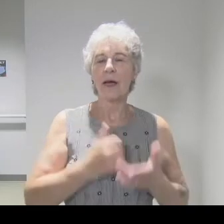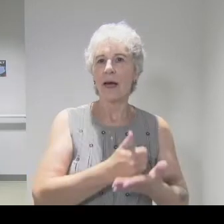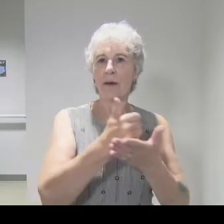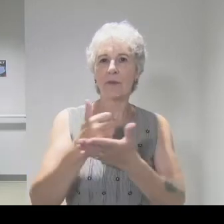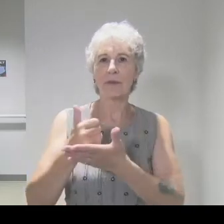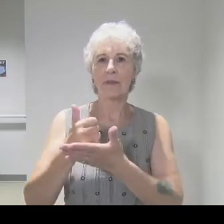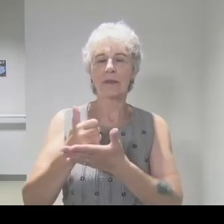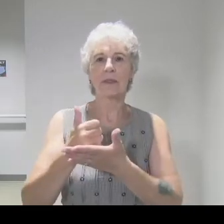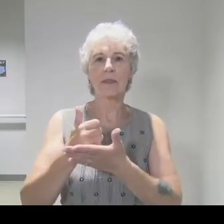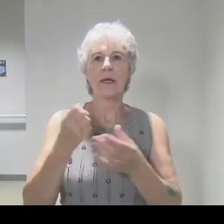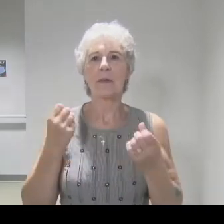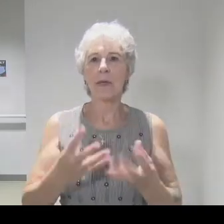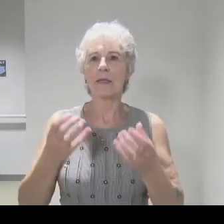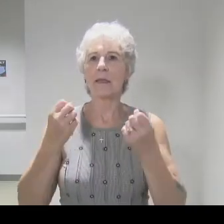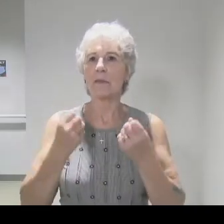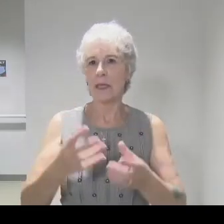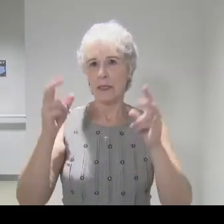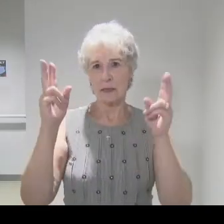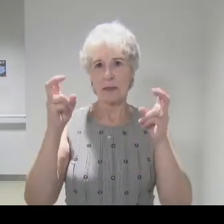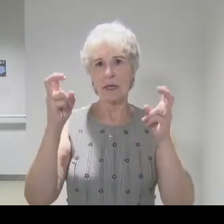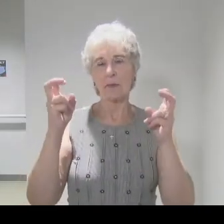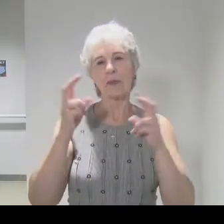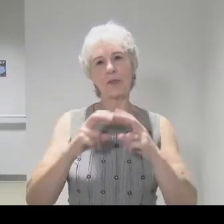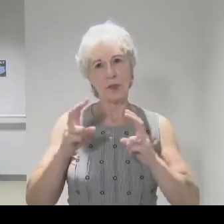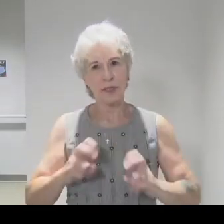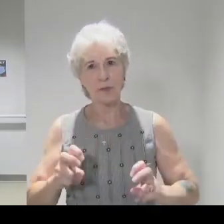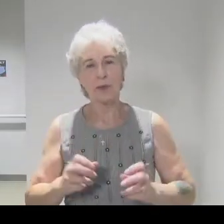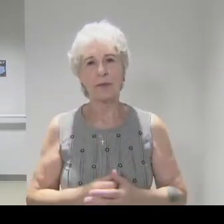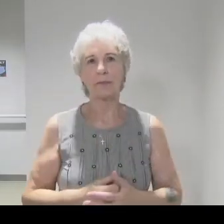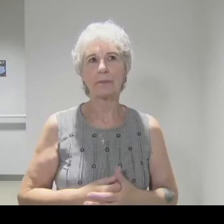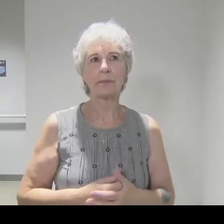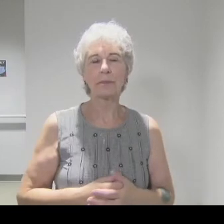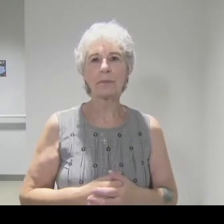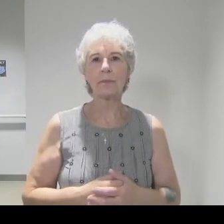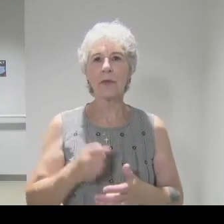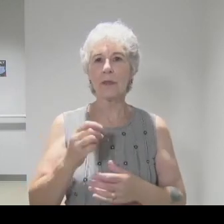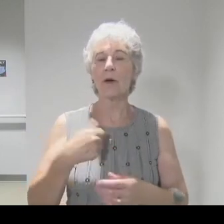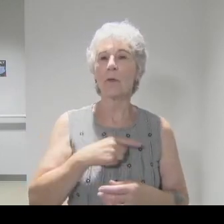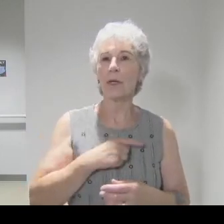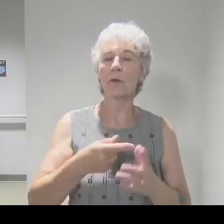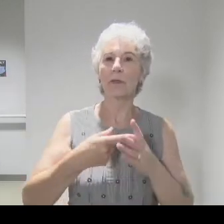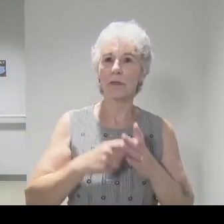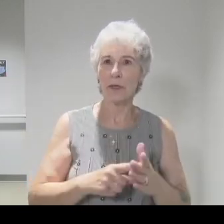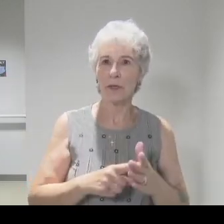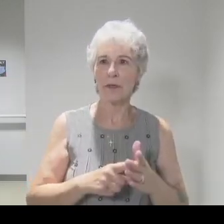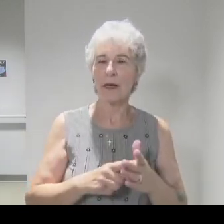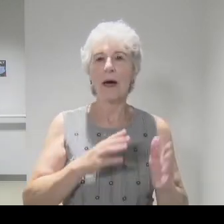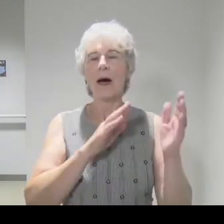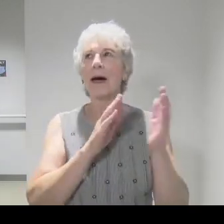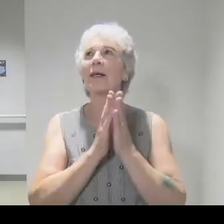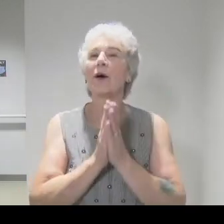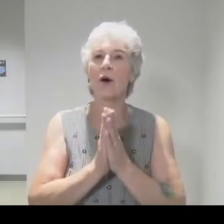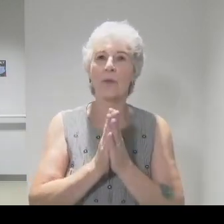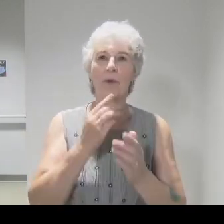we have many topics to explore. And so it is that we embark upon what I pray will be a fruitful study of the heart